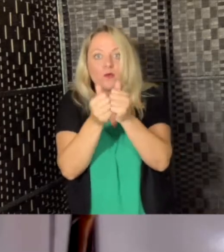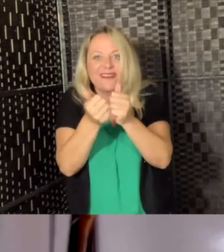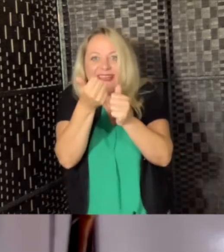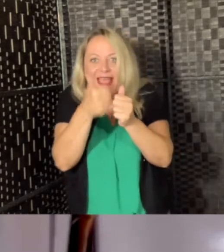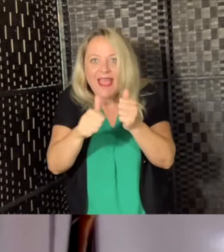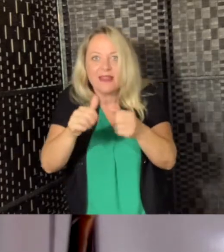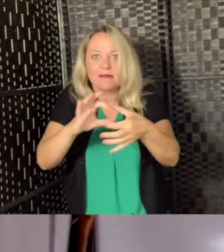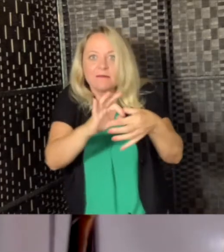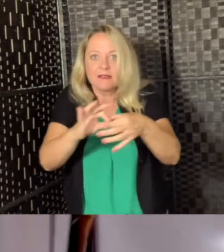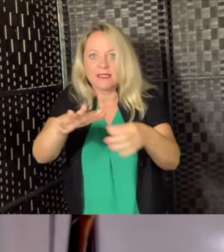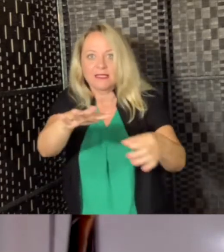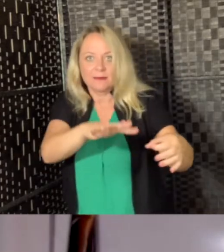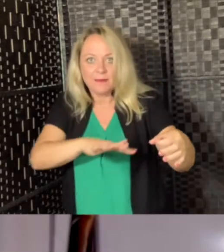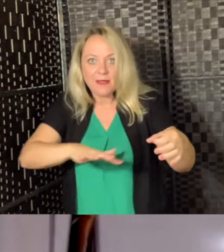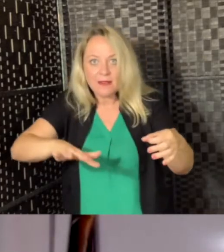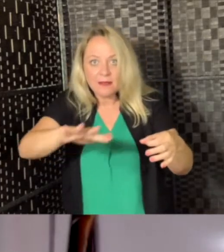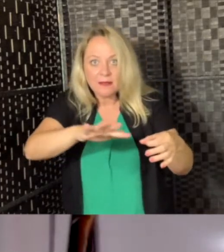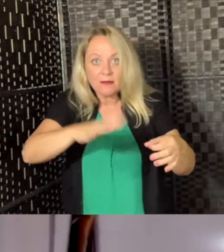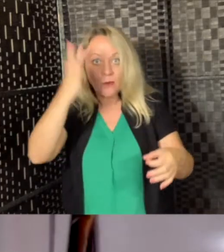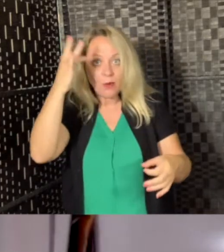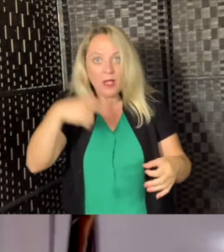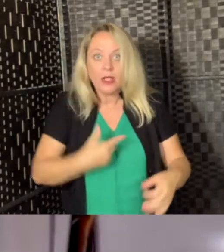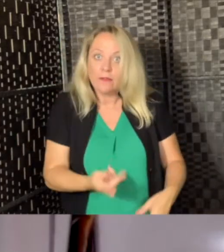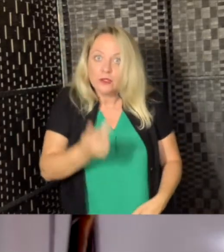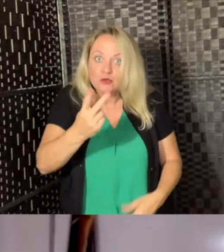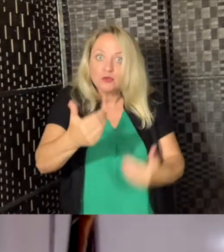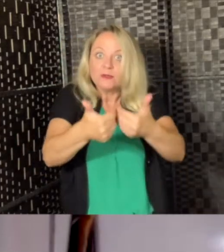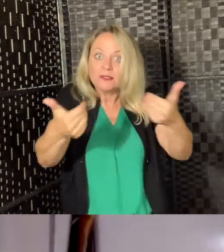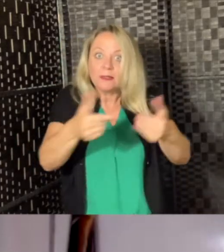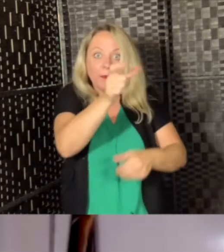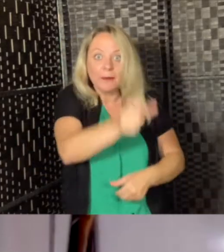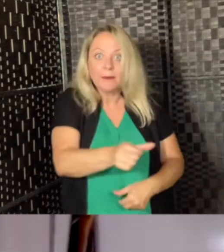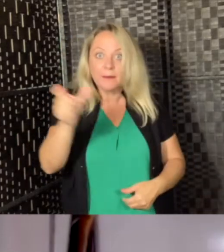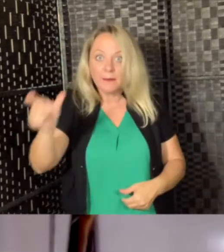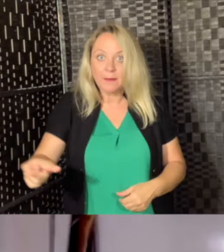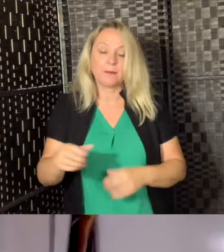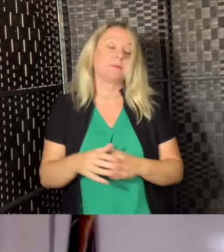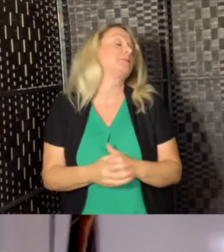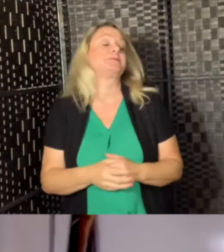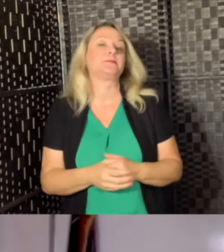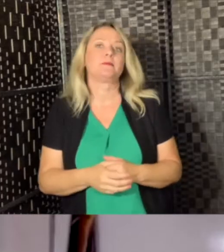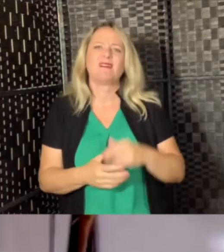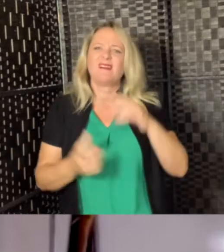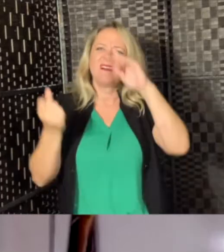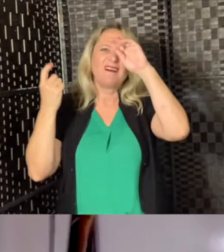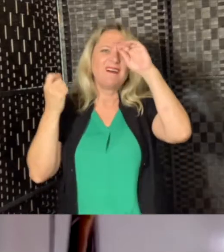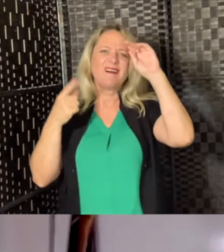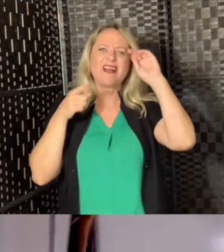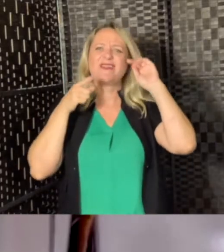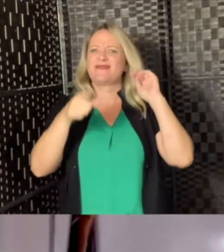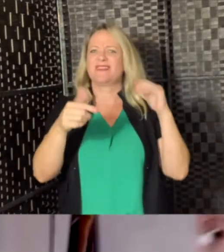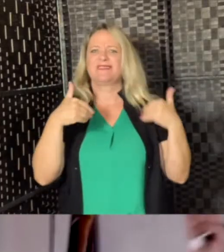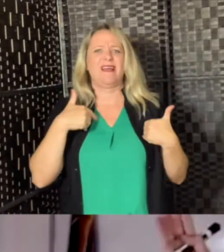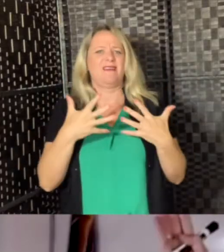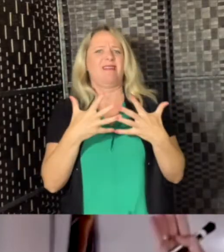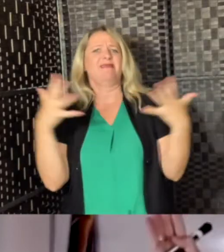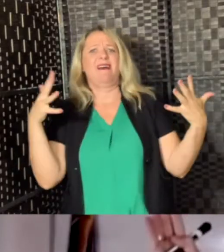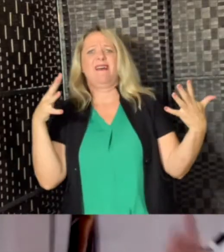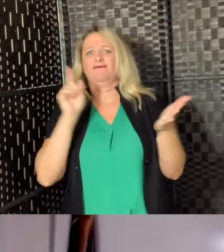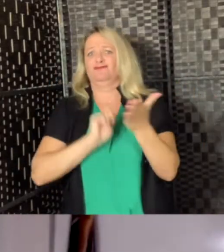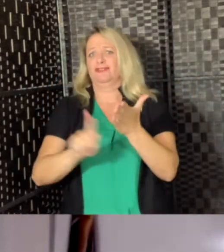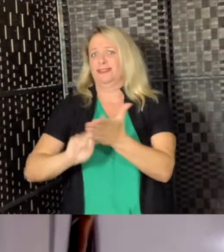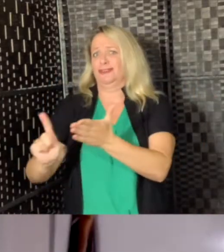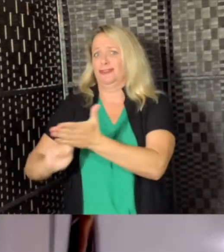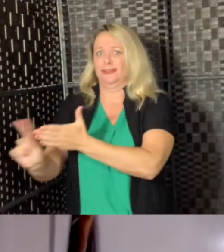there are actually two beings. Now, there was a bunch of research that was done about this. And so I'm going to put on this